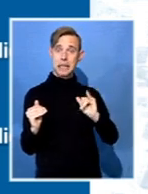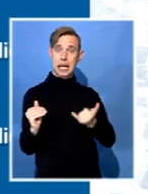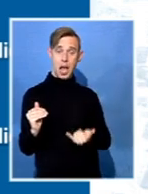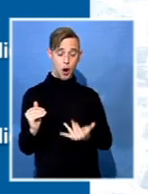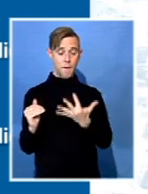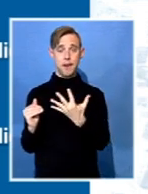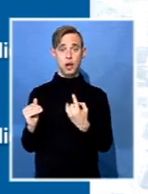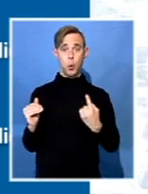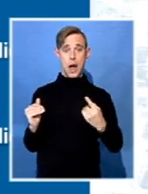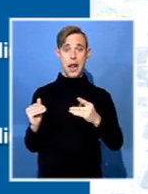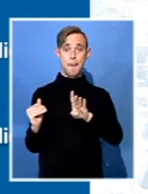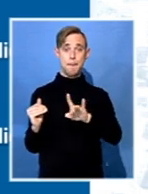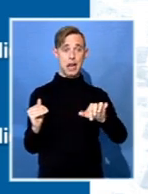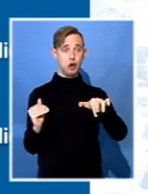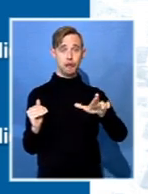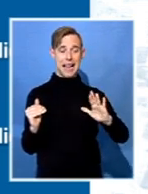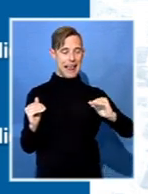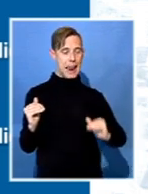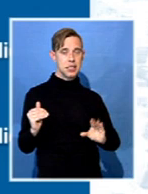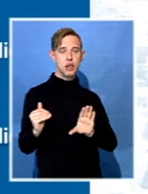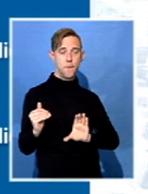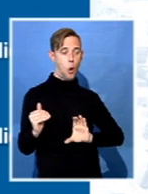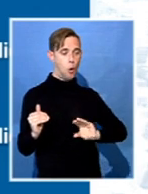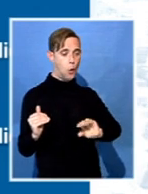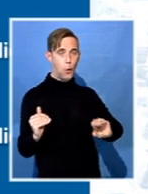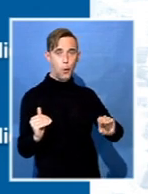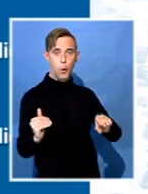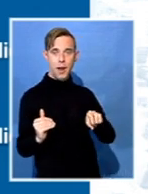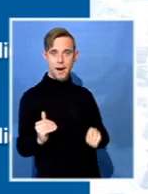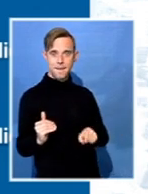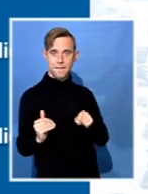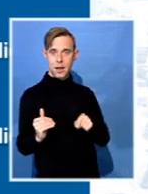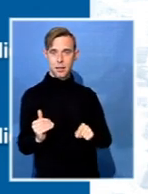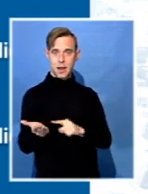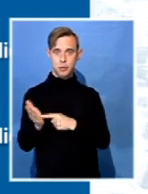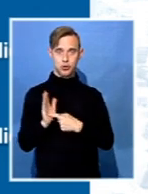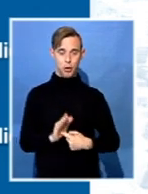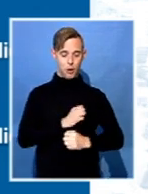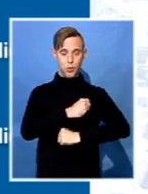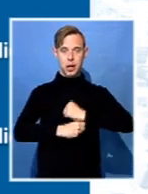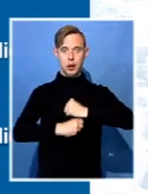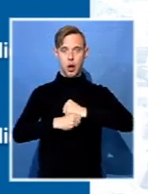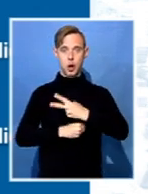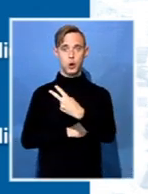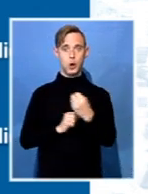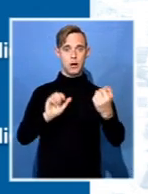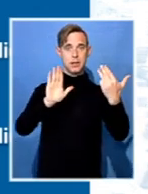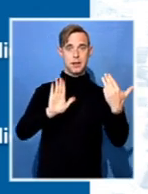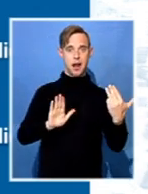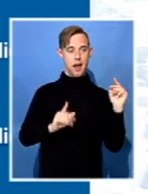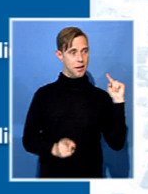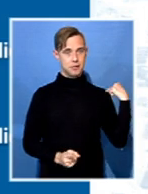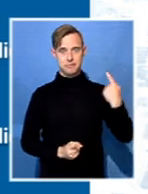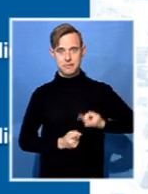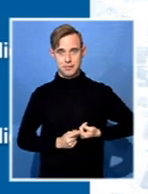to worthy spending. That's the largest downward revision now since